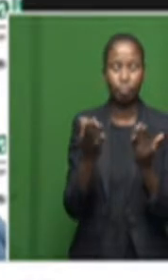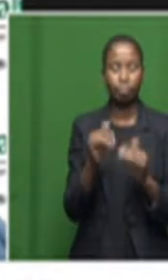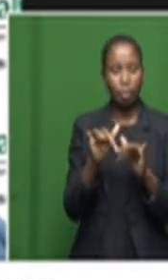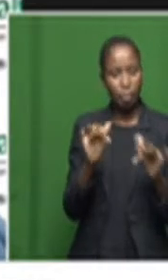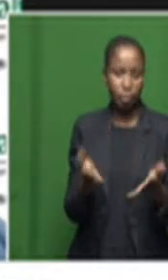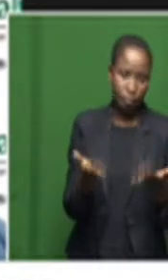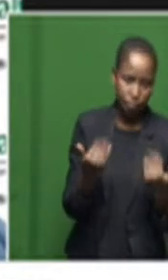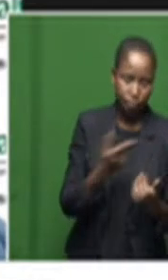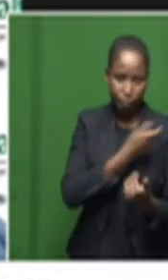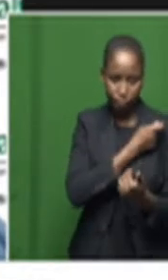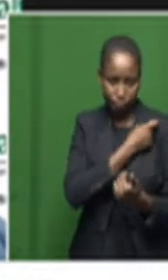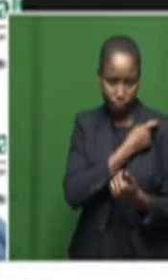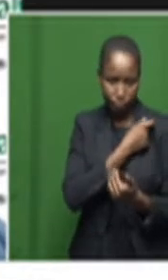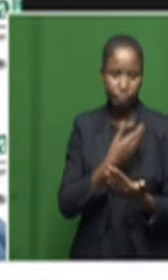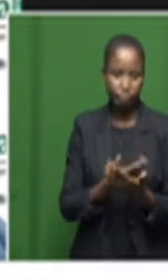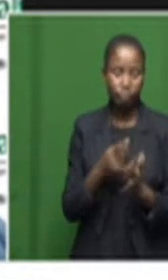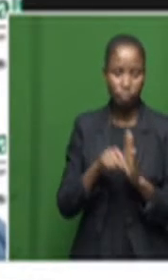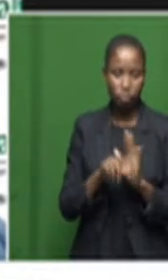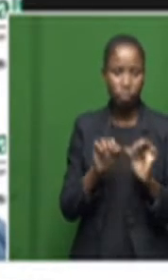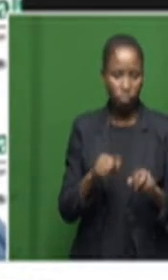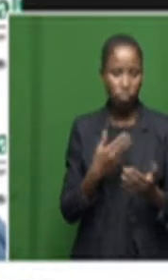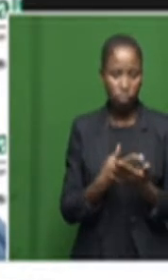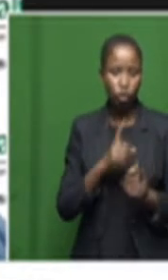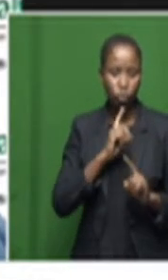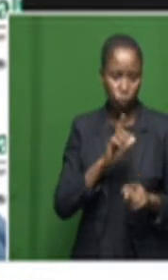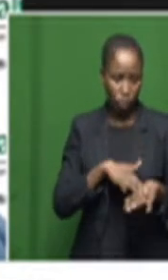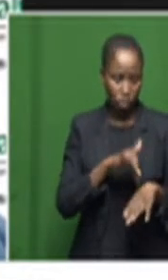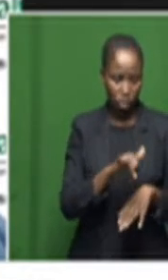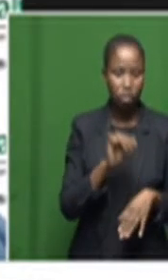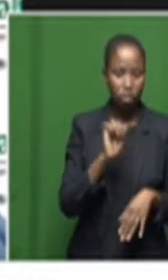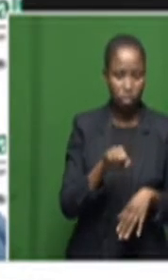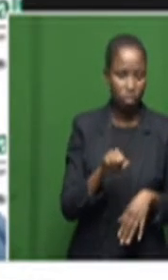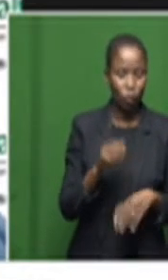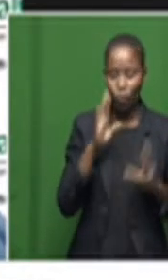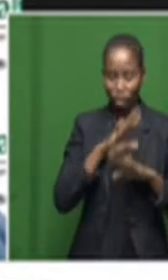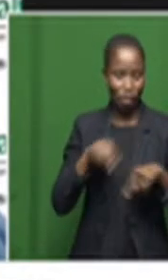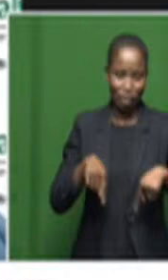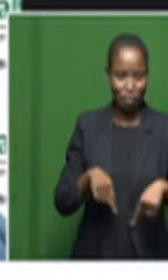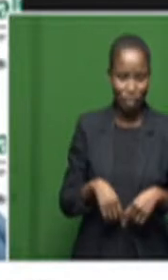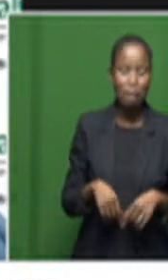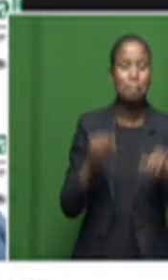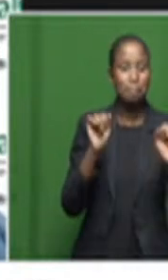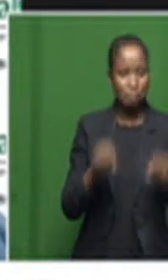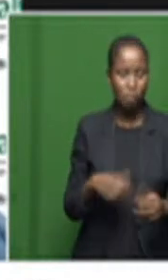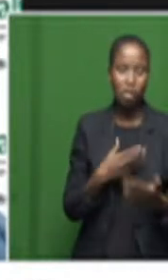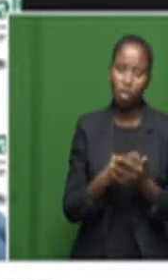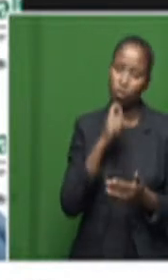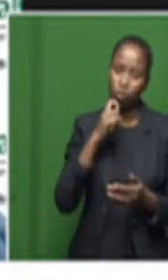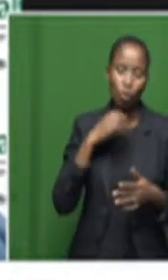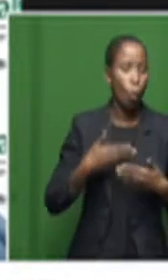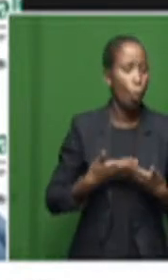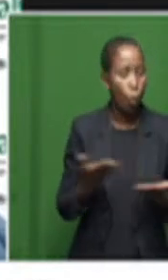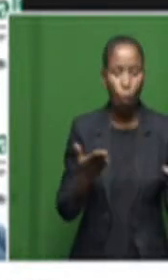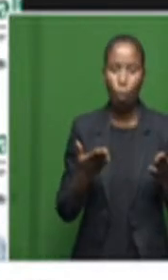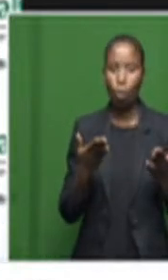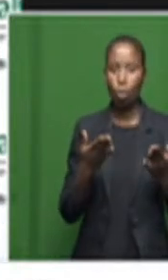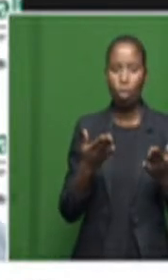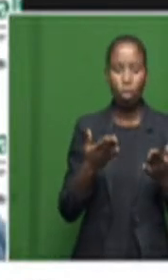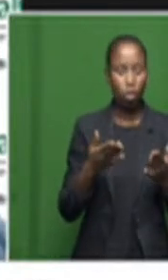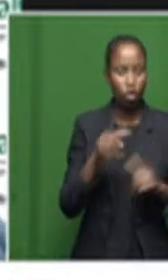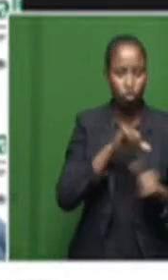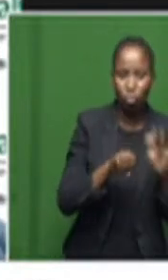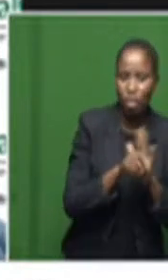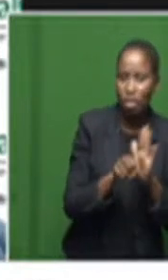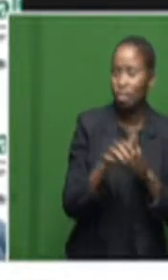Can you elaborate this one? On this one, yes, I can respond to this one without any fear, that we do use all the different platforms to encourage people